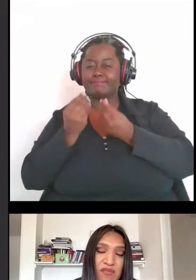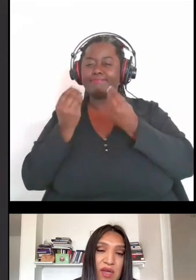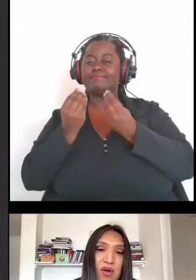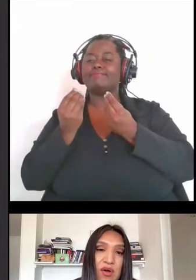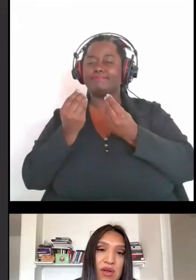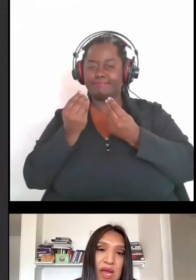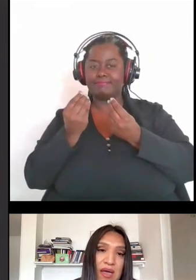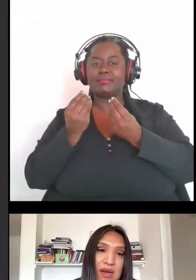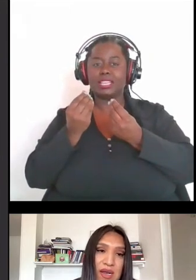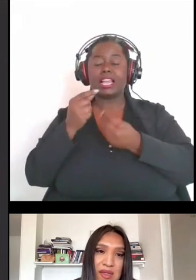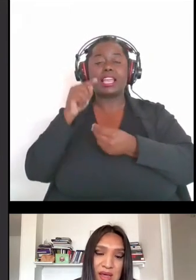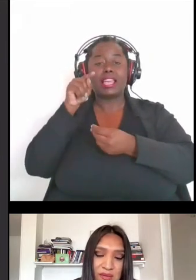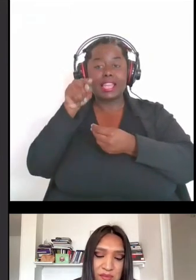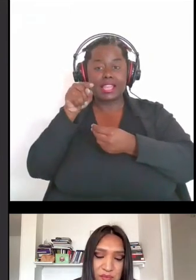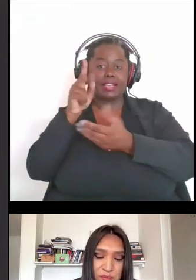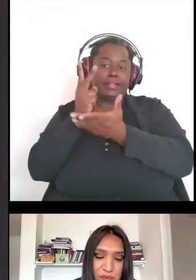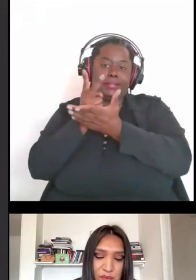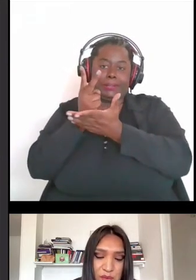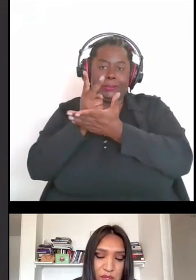lines those